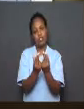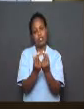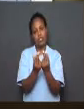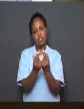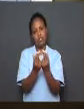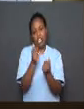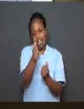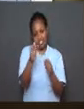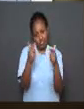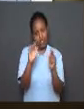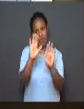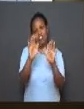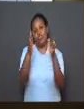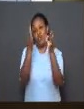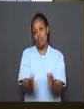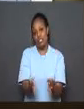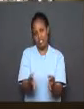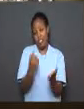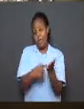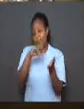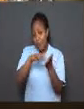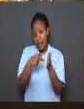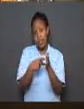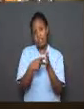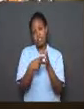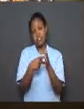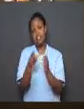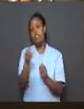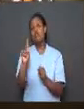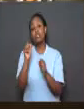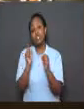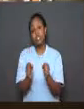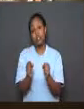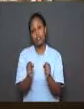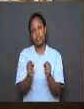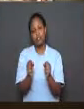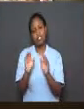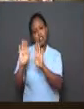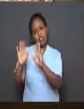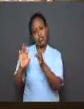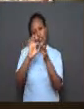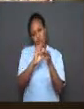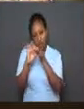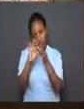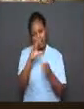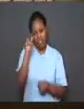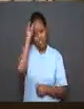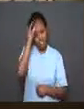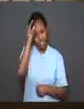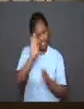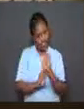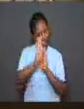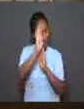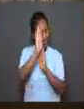to self-determination. This means that they can control their social and